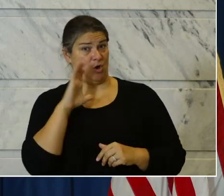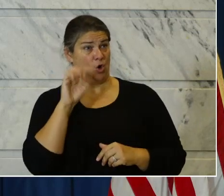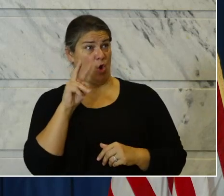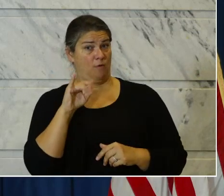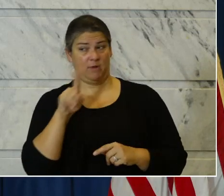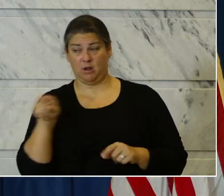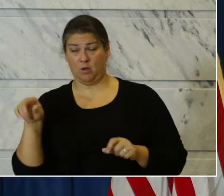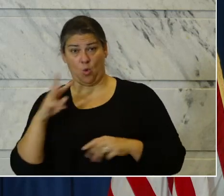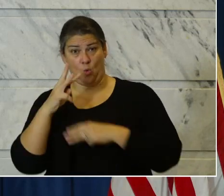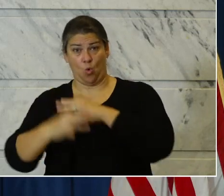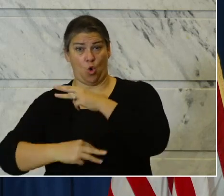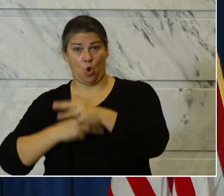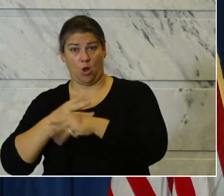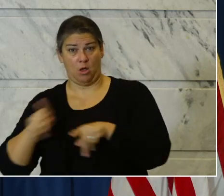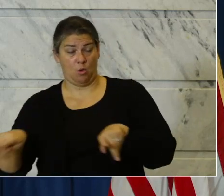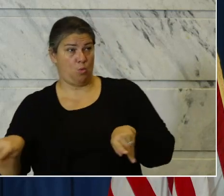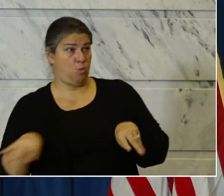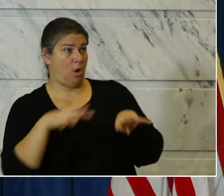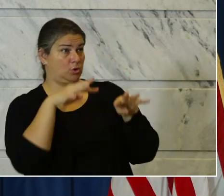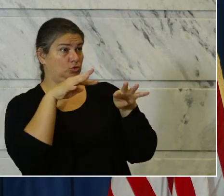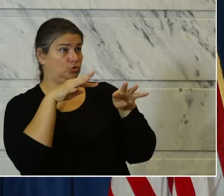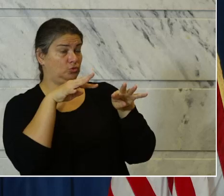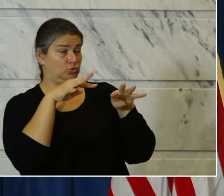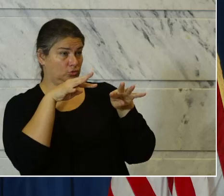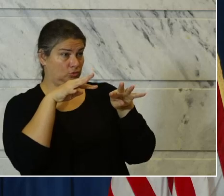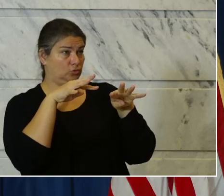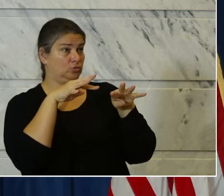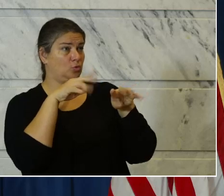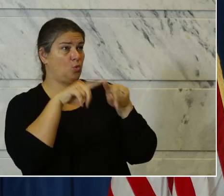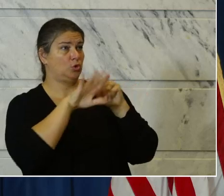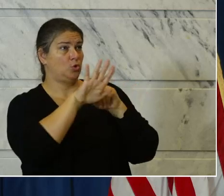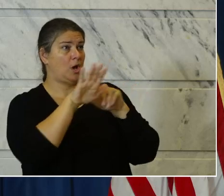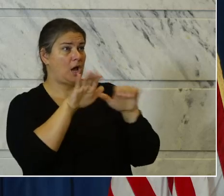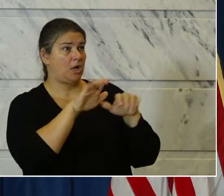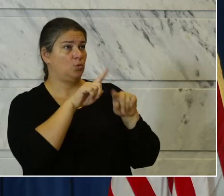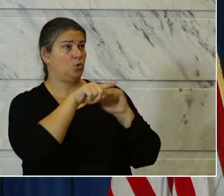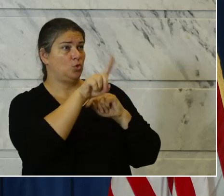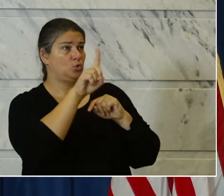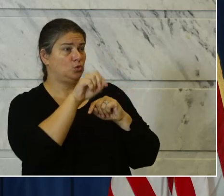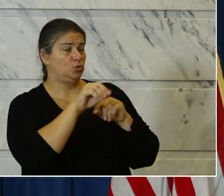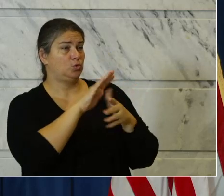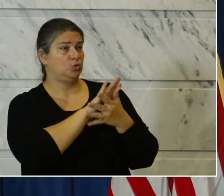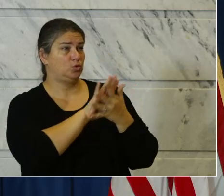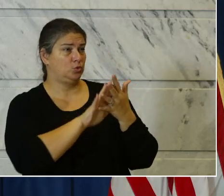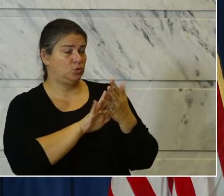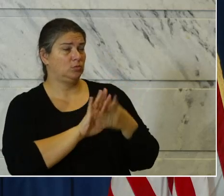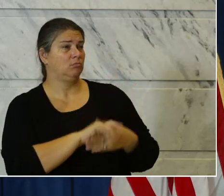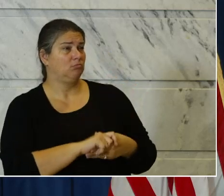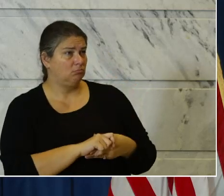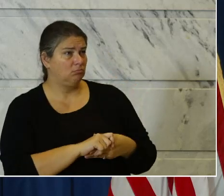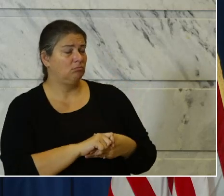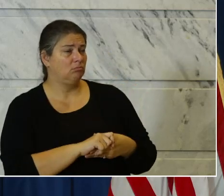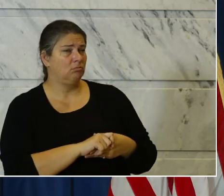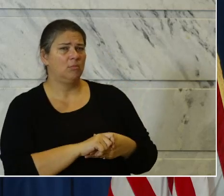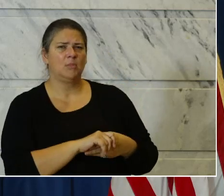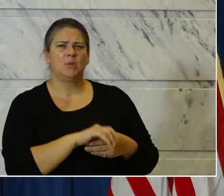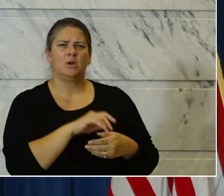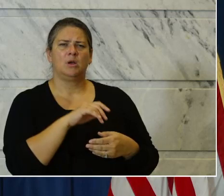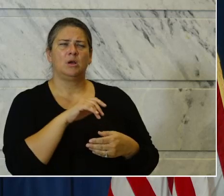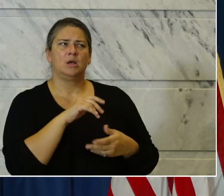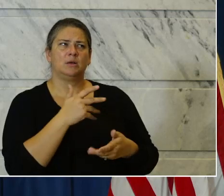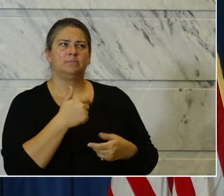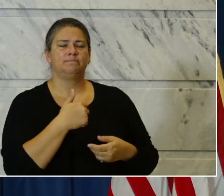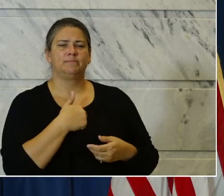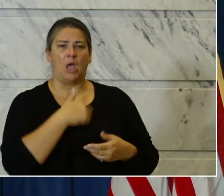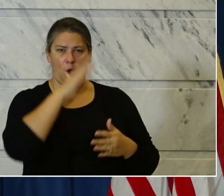it. And so again, I hope that he'll listen to his doctors and he'll think about this